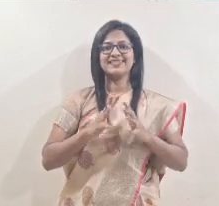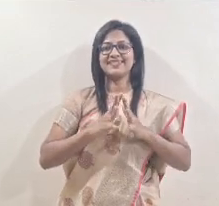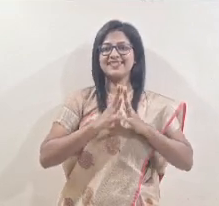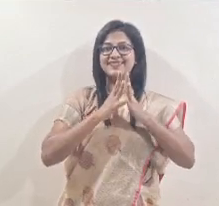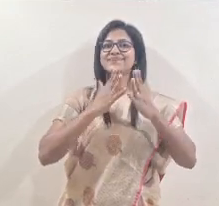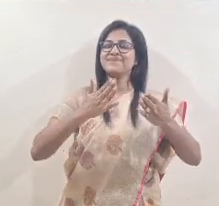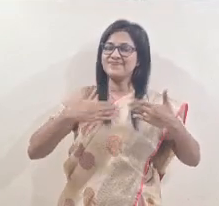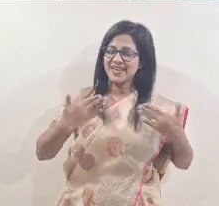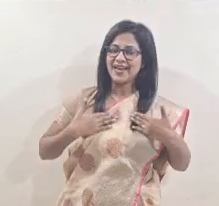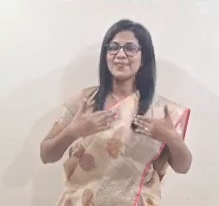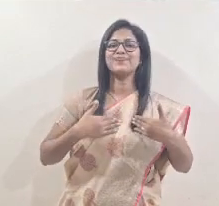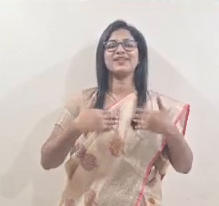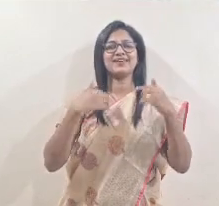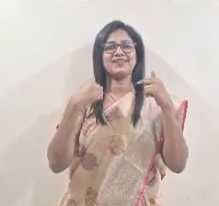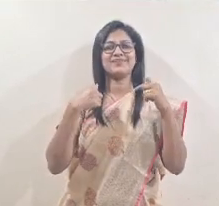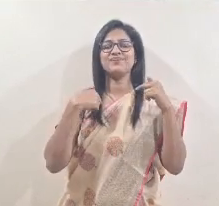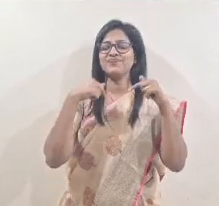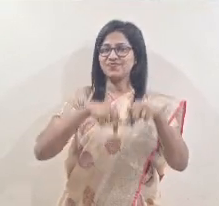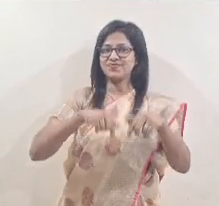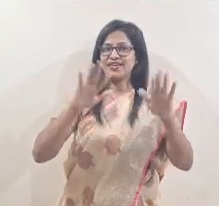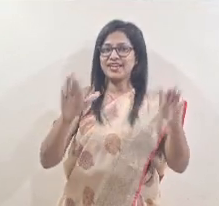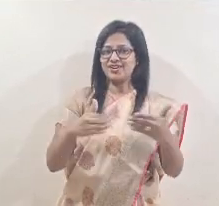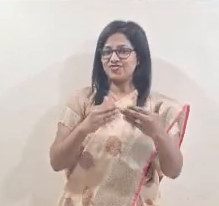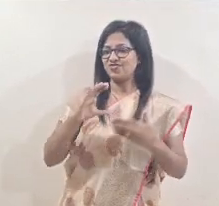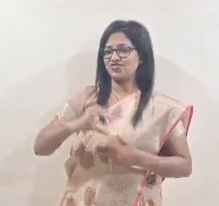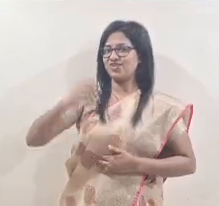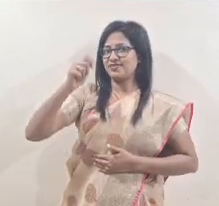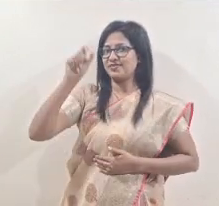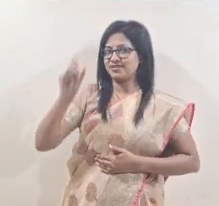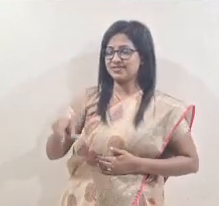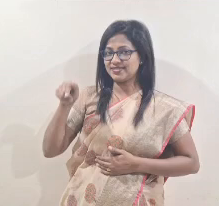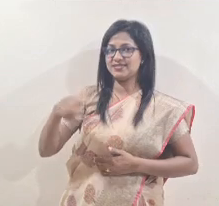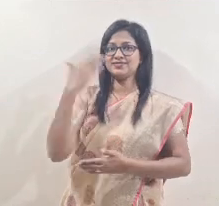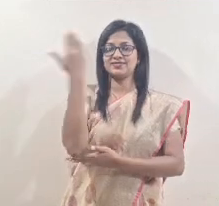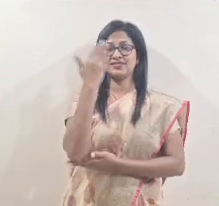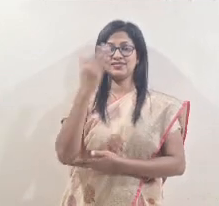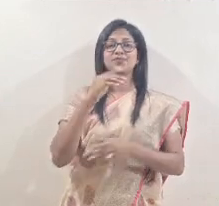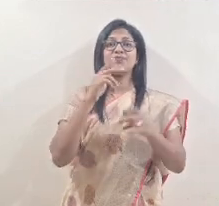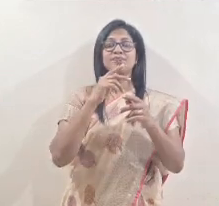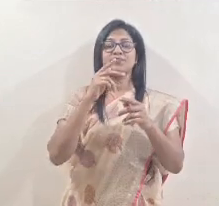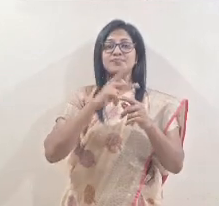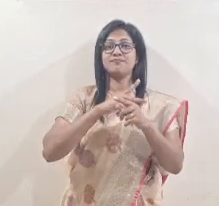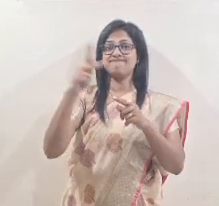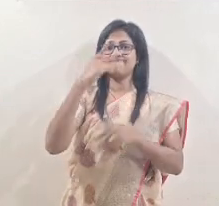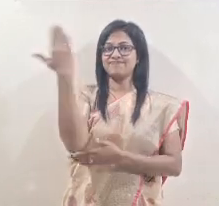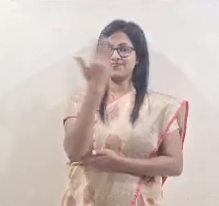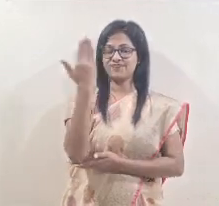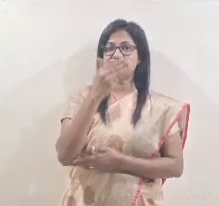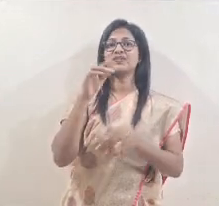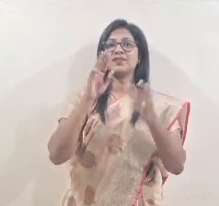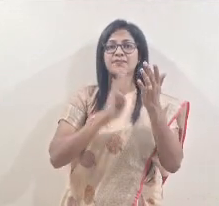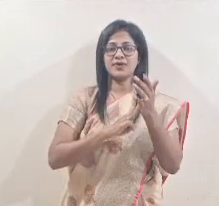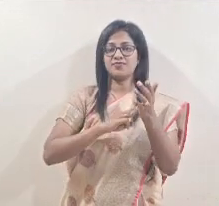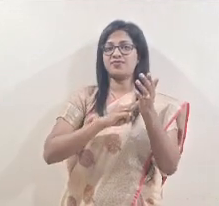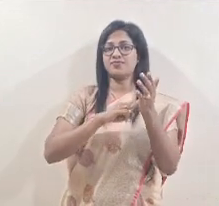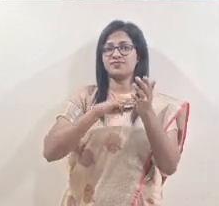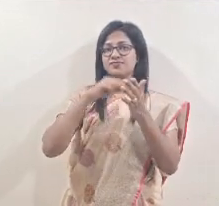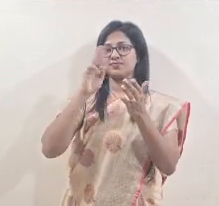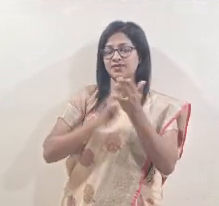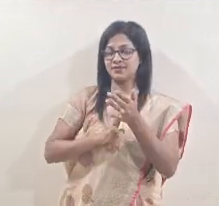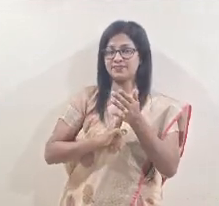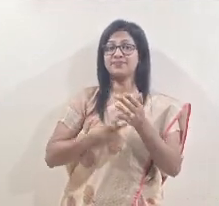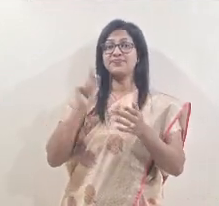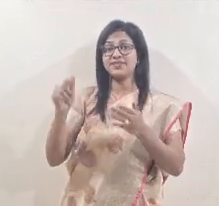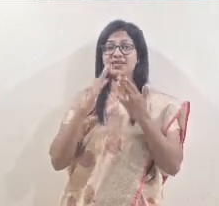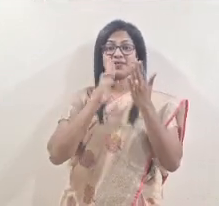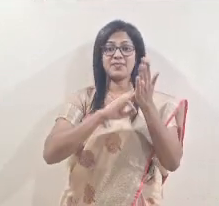It's a high pleasure for me to introduce the chair for this session, Professor Manoj M. Professor Manoj M has